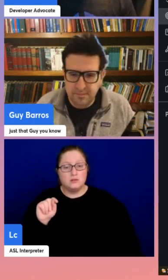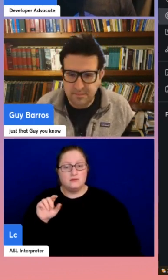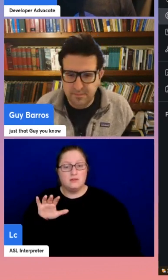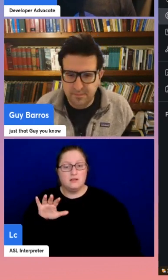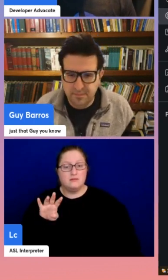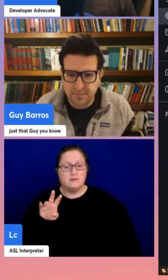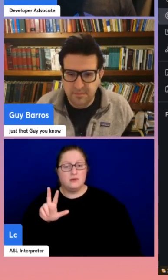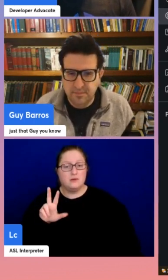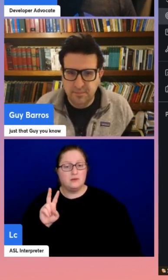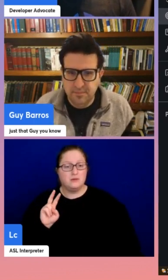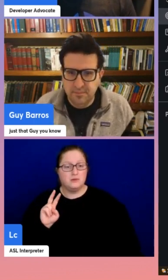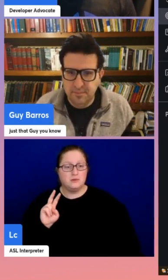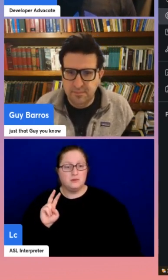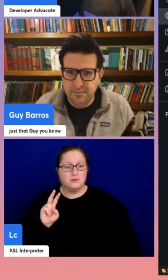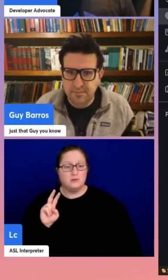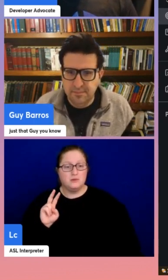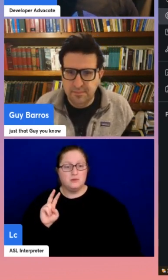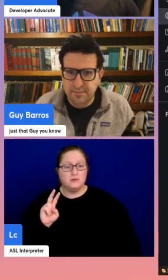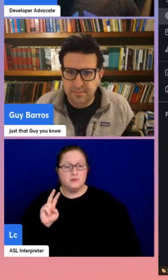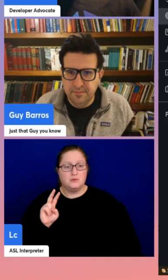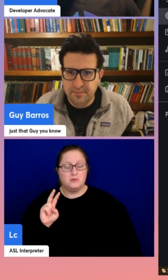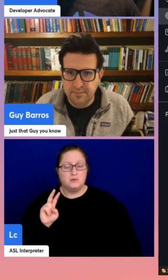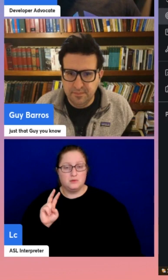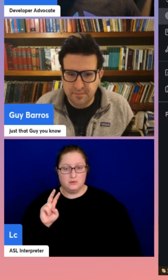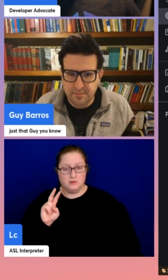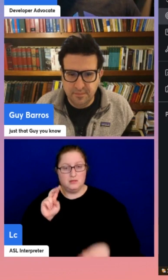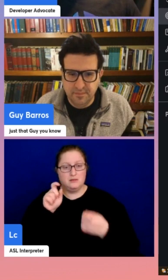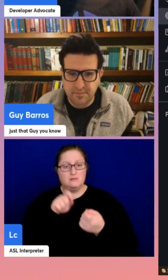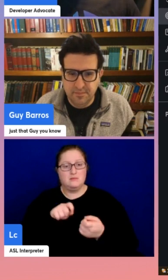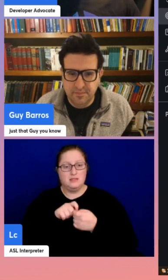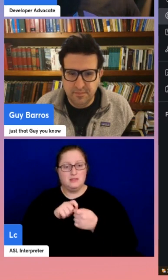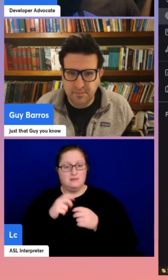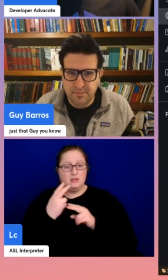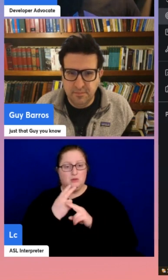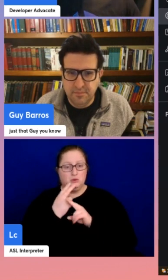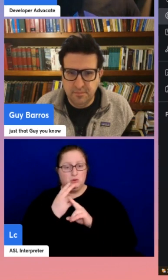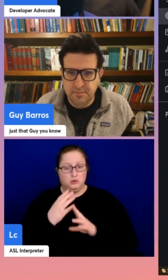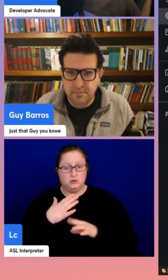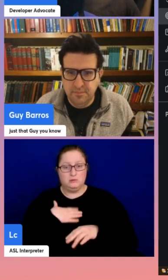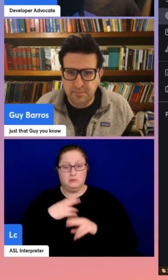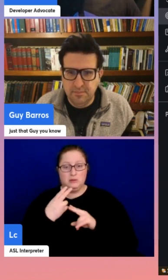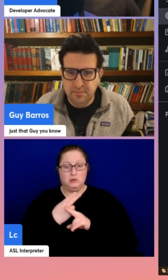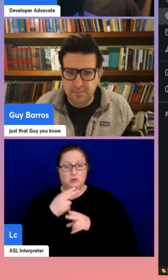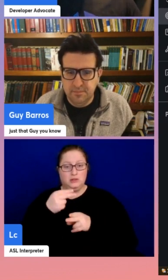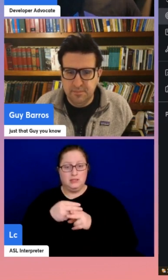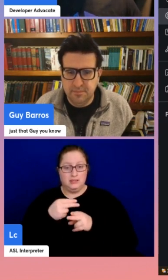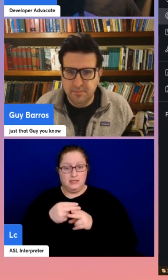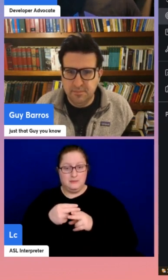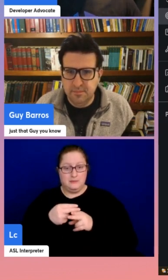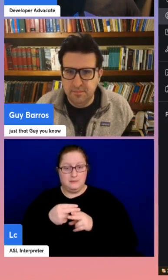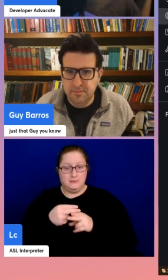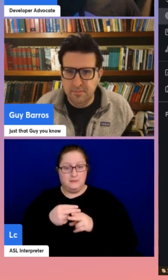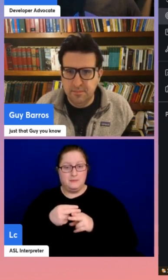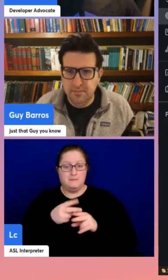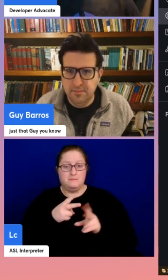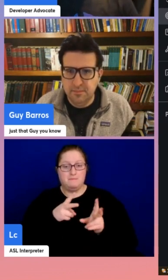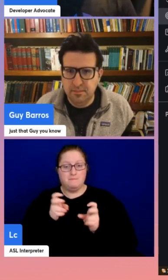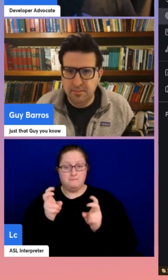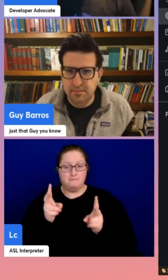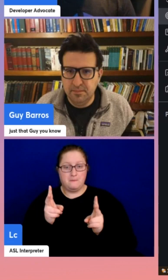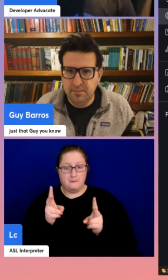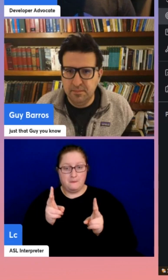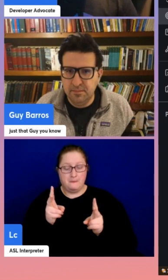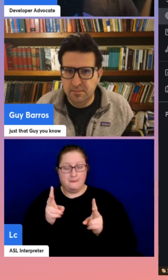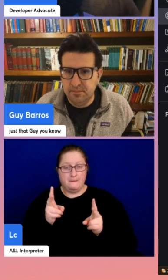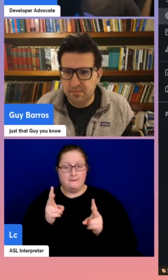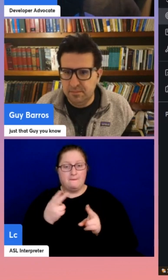5432, and then I'm going to specify my user. Now my username is this. Now I'm